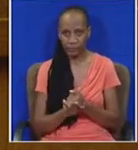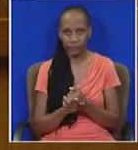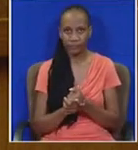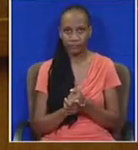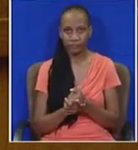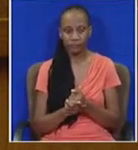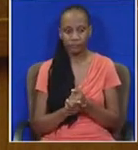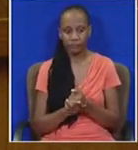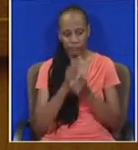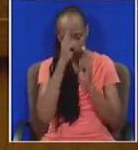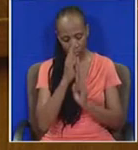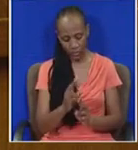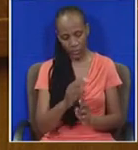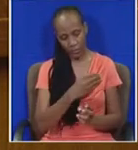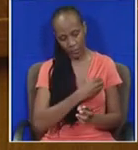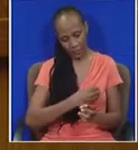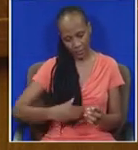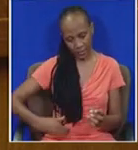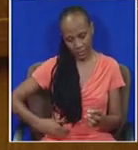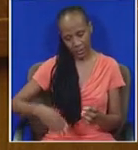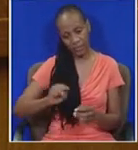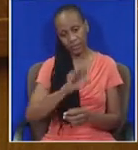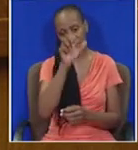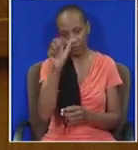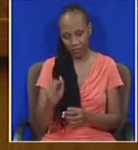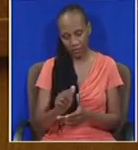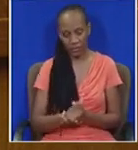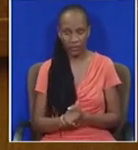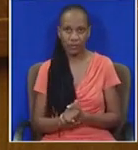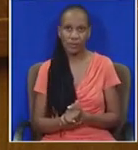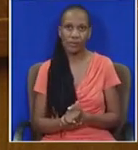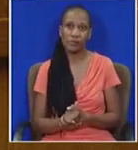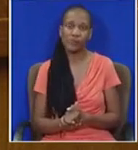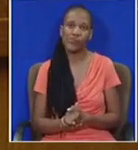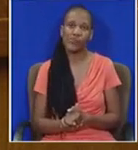Your Excellency, the President of the Republic of South Africa,